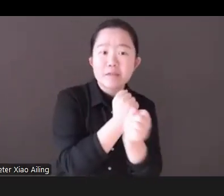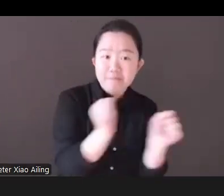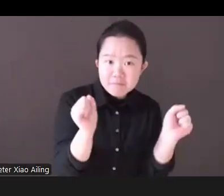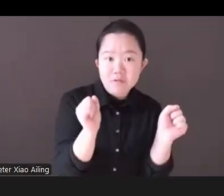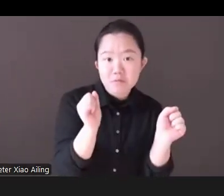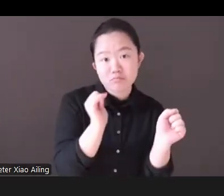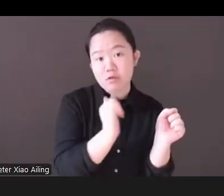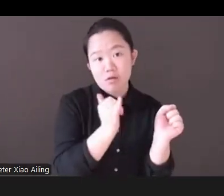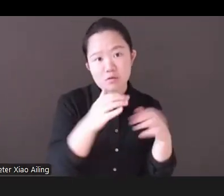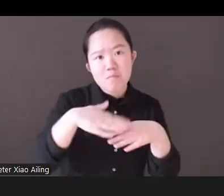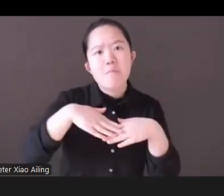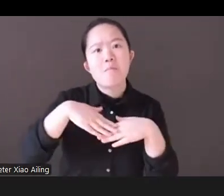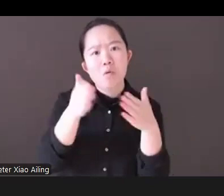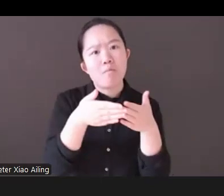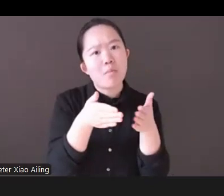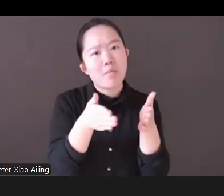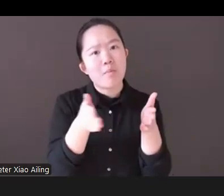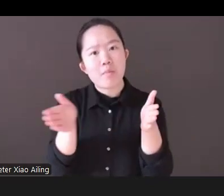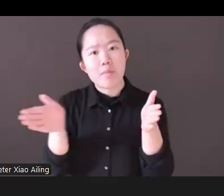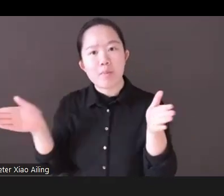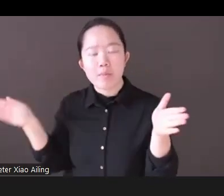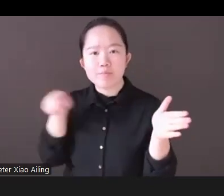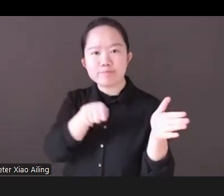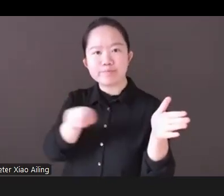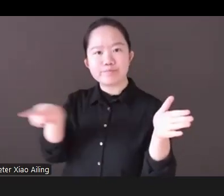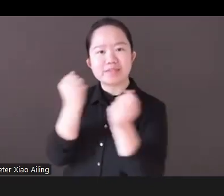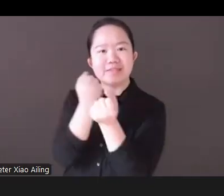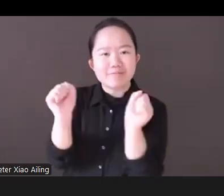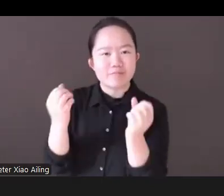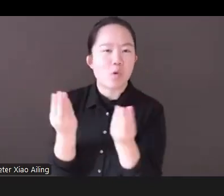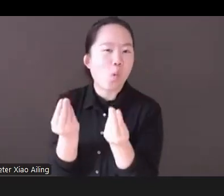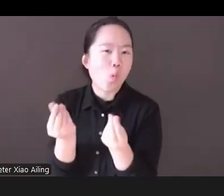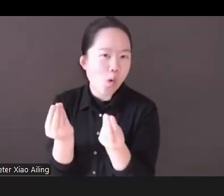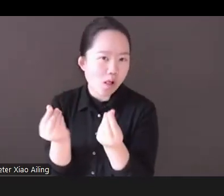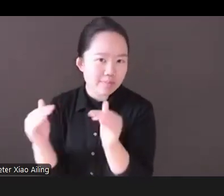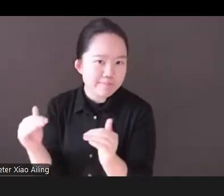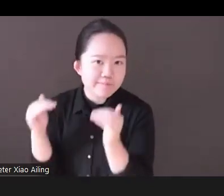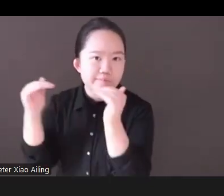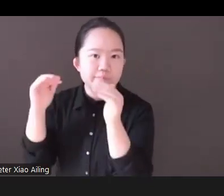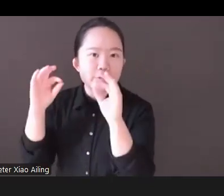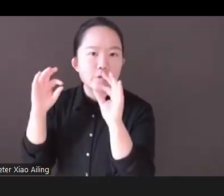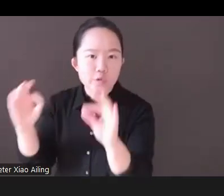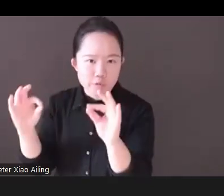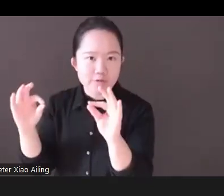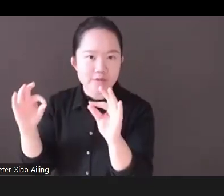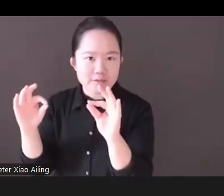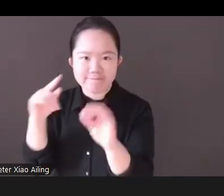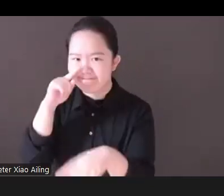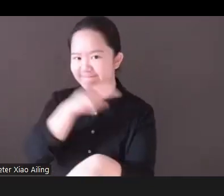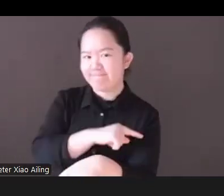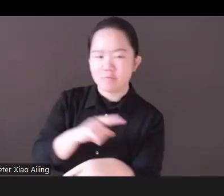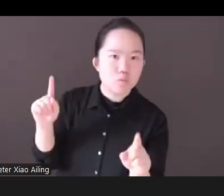control management system for that case, and for us, it will be